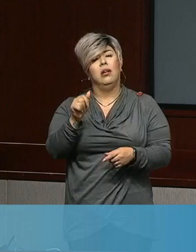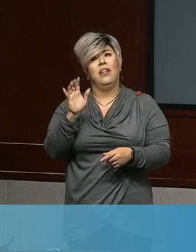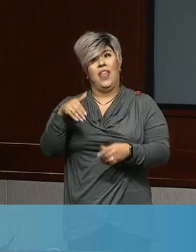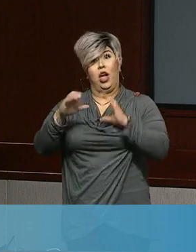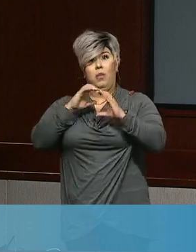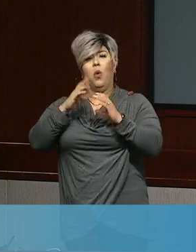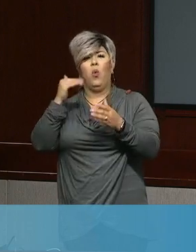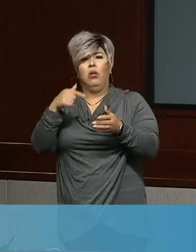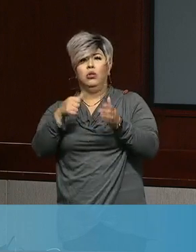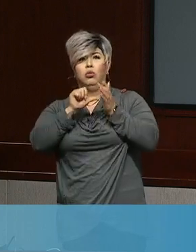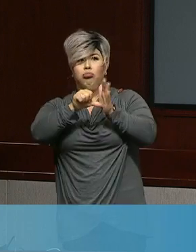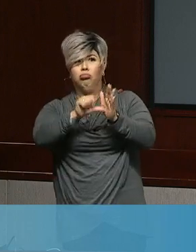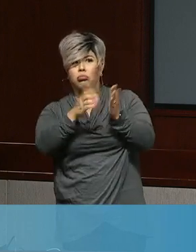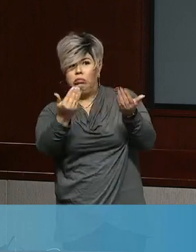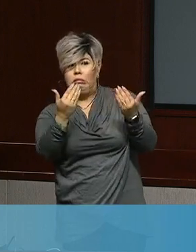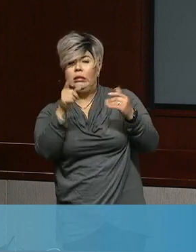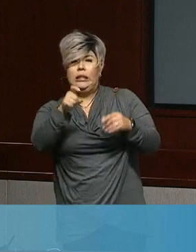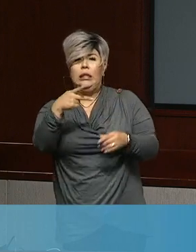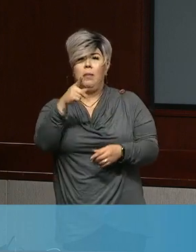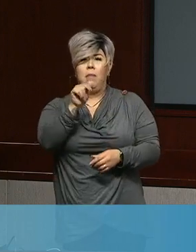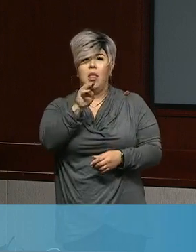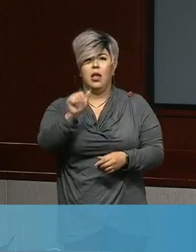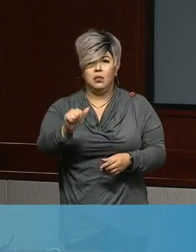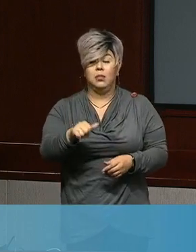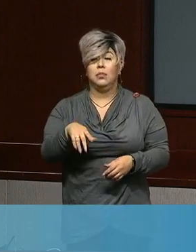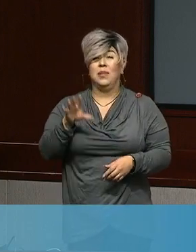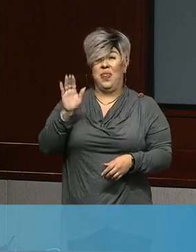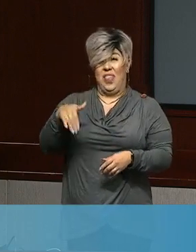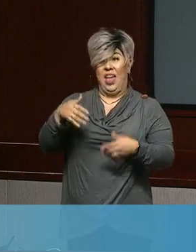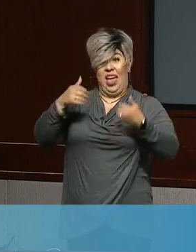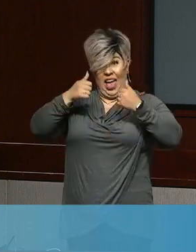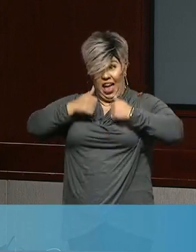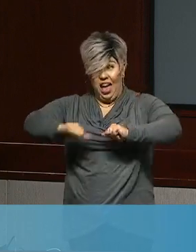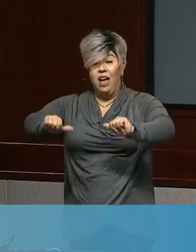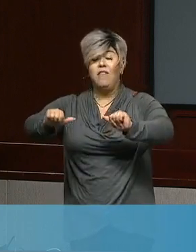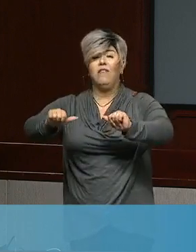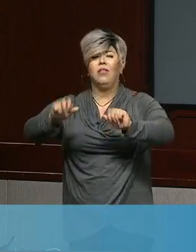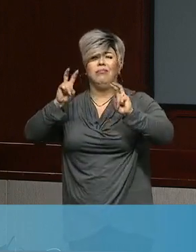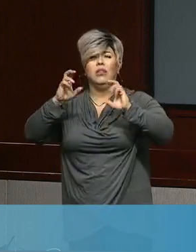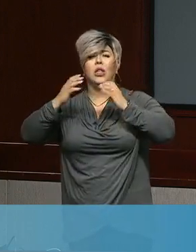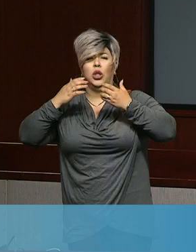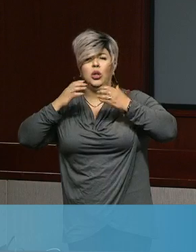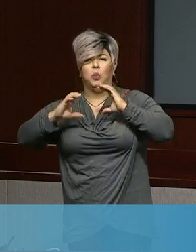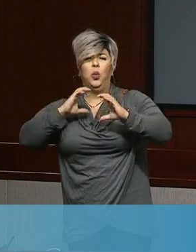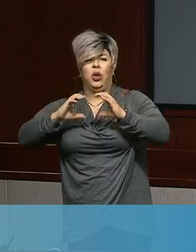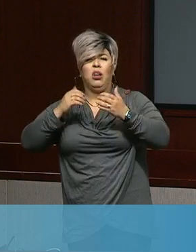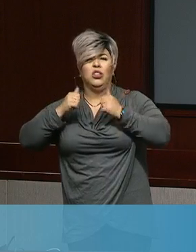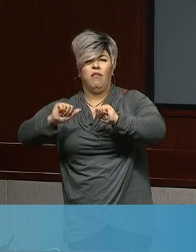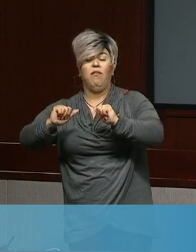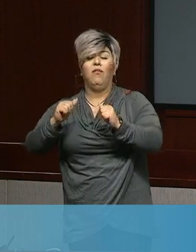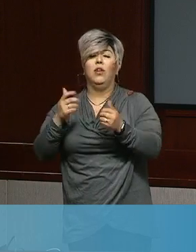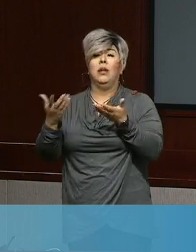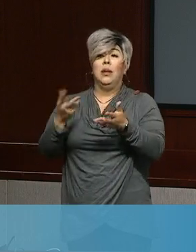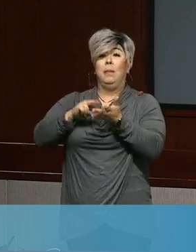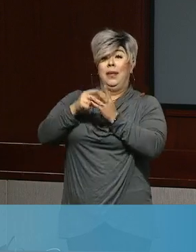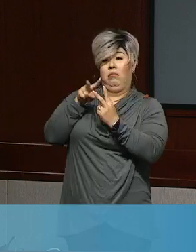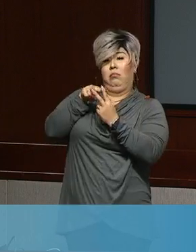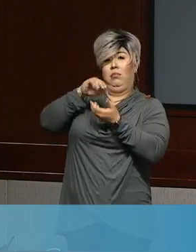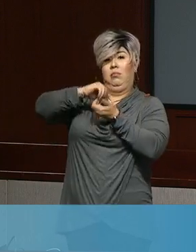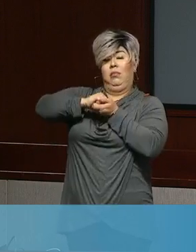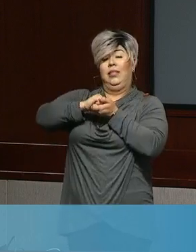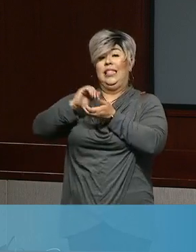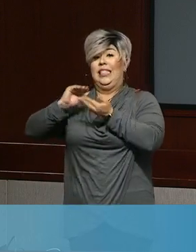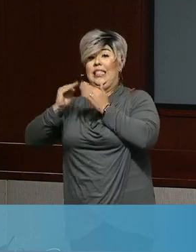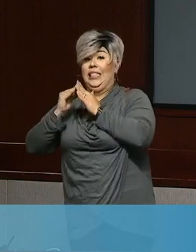effort. This is going to be a coordinated communications push by the County of Kern and the City of Bakersfield for the